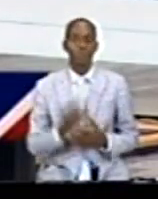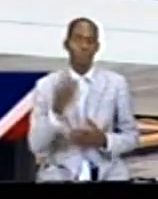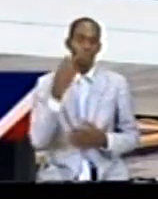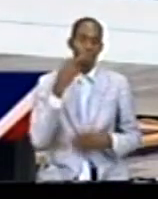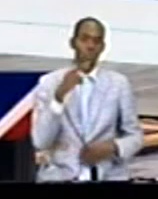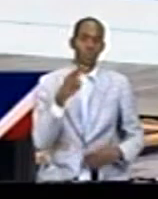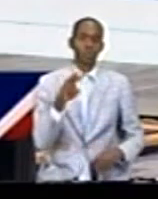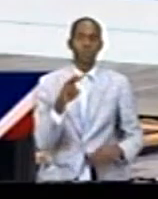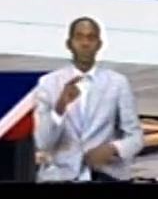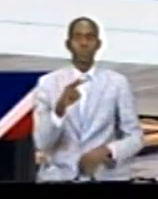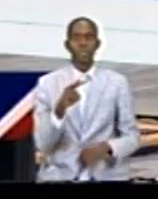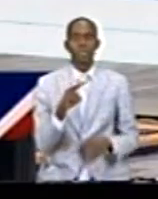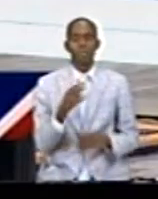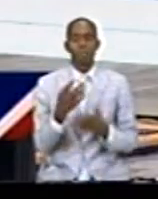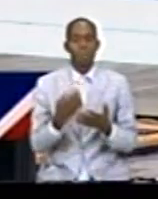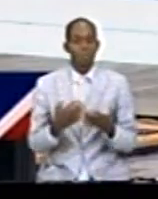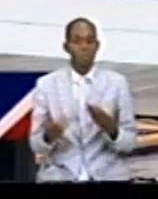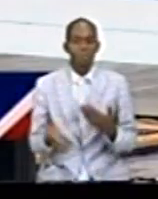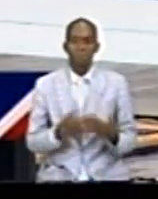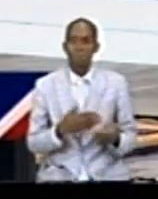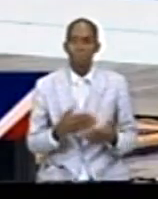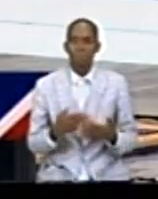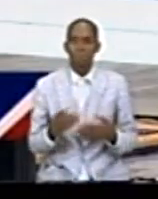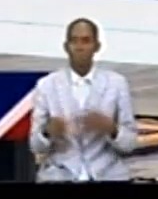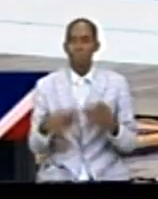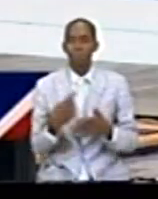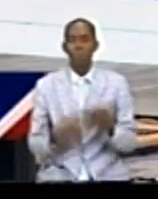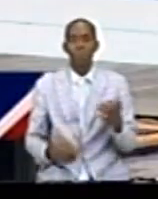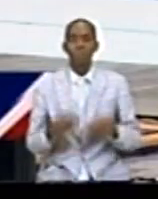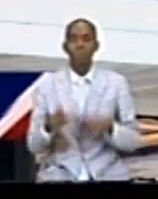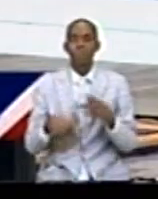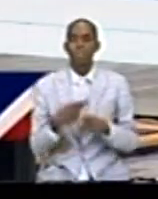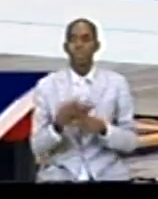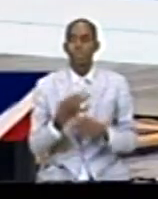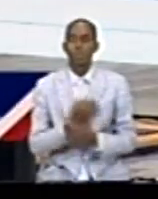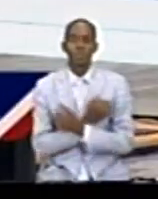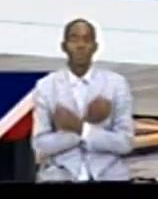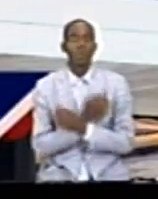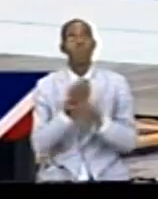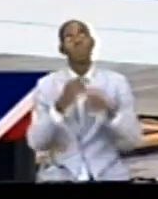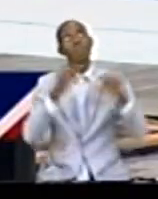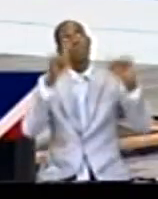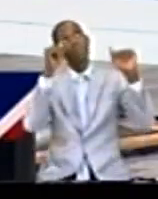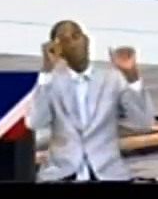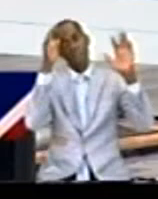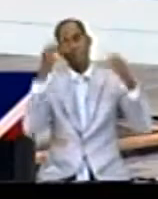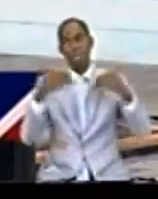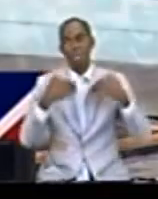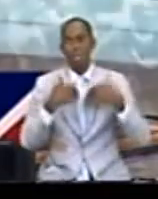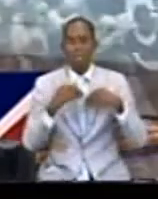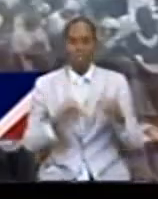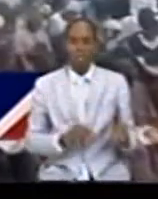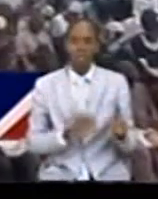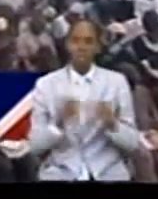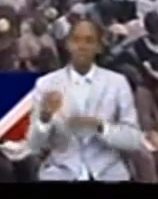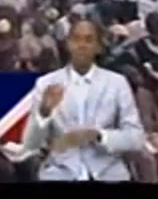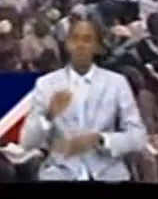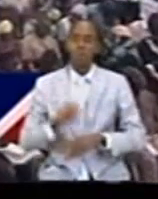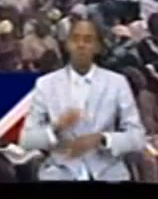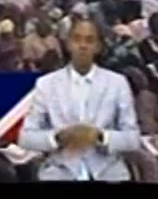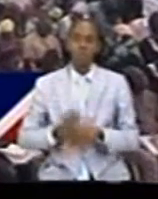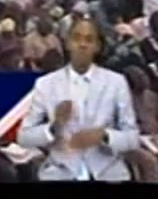Behold, what manner of love the Father has bestowed